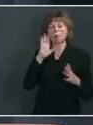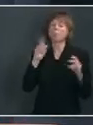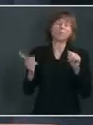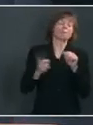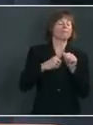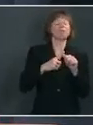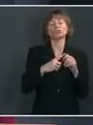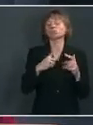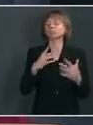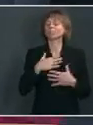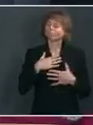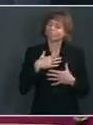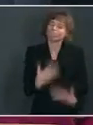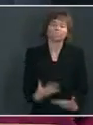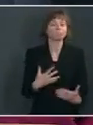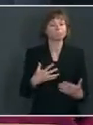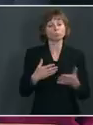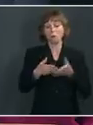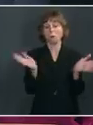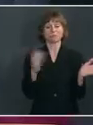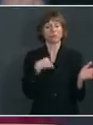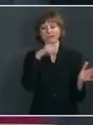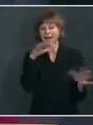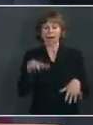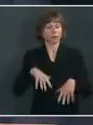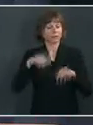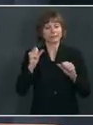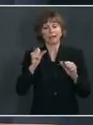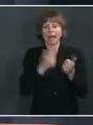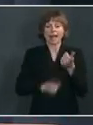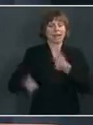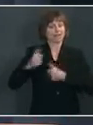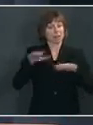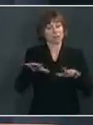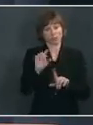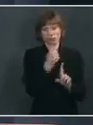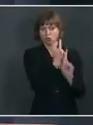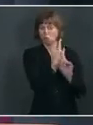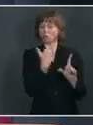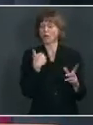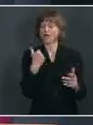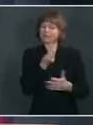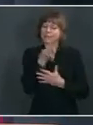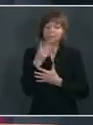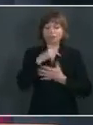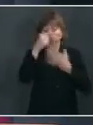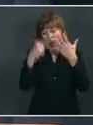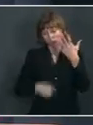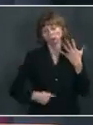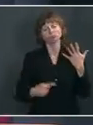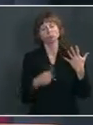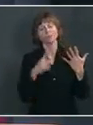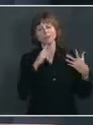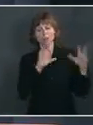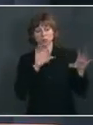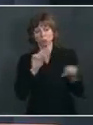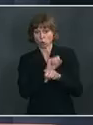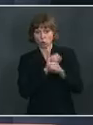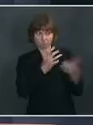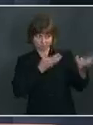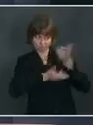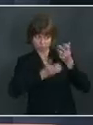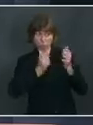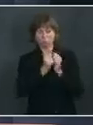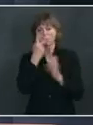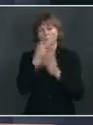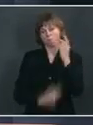times publicly, he's not going to take executive action alone. That's why he's put forward a number of packages that he's actively working with members of both parties